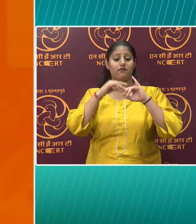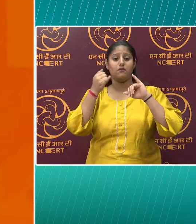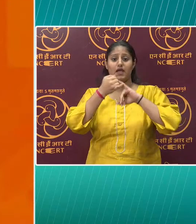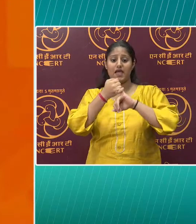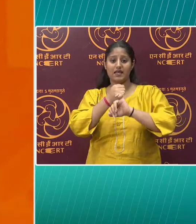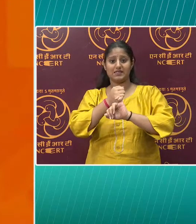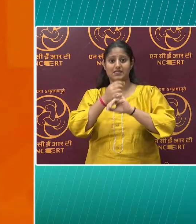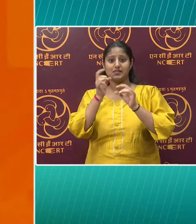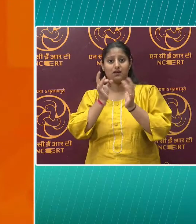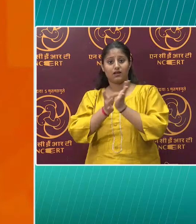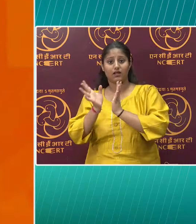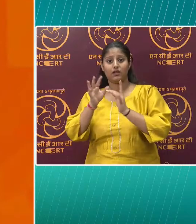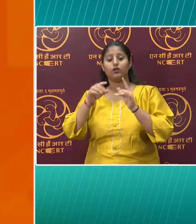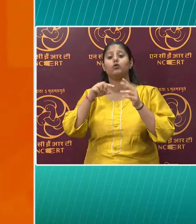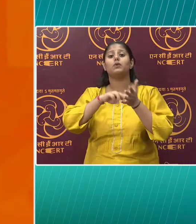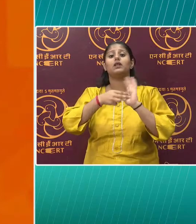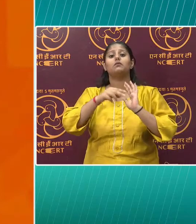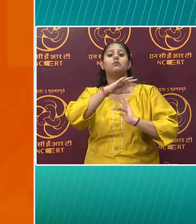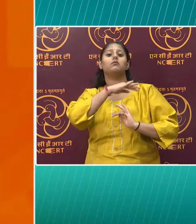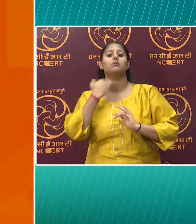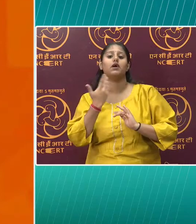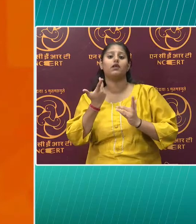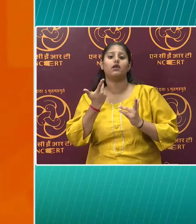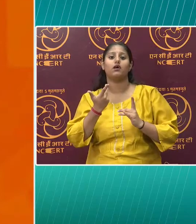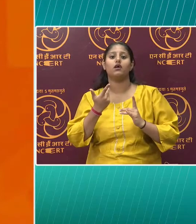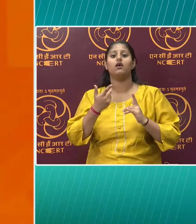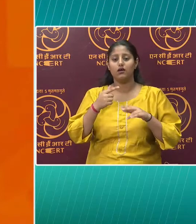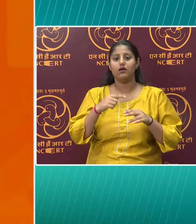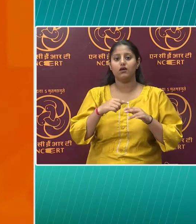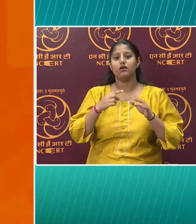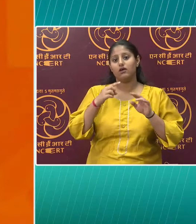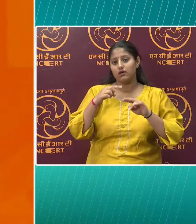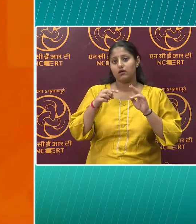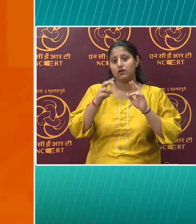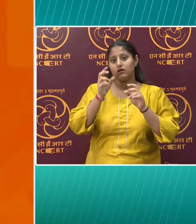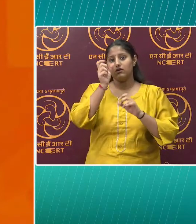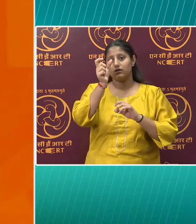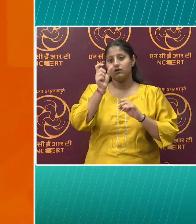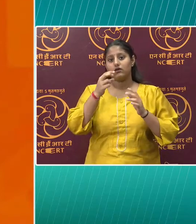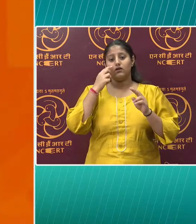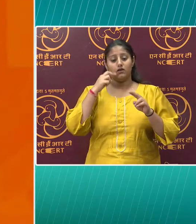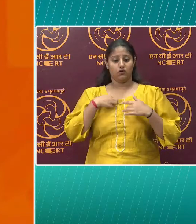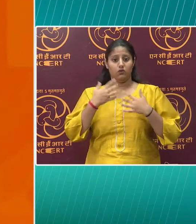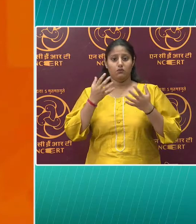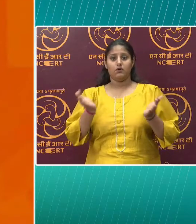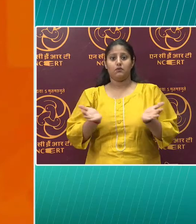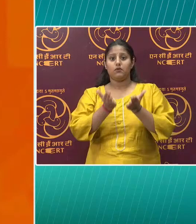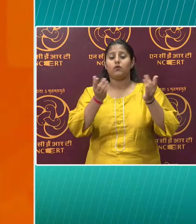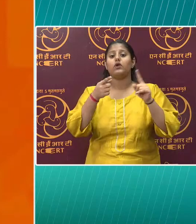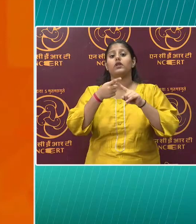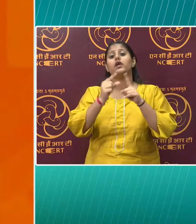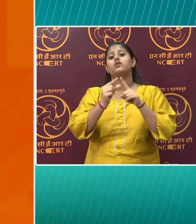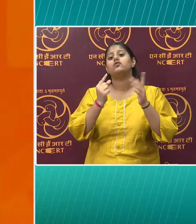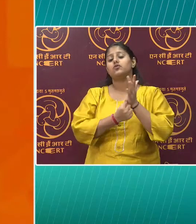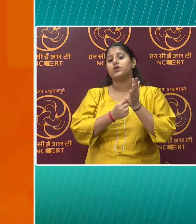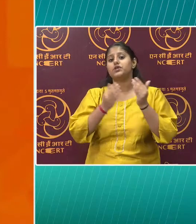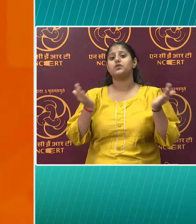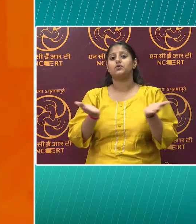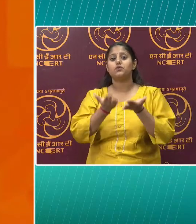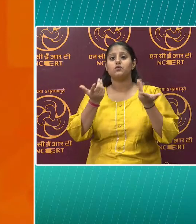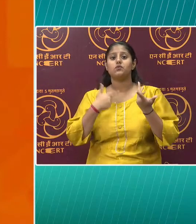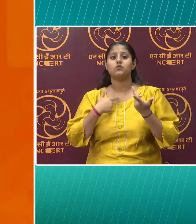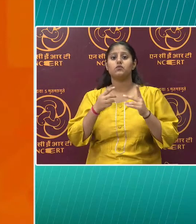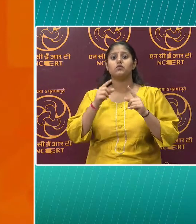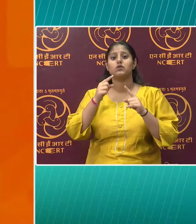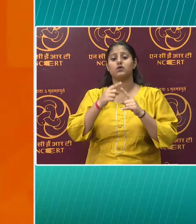And that is where we have to make the them. We have to promote skill education through